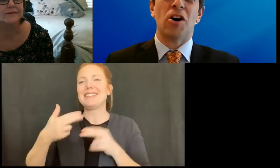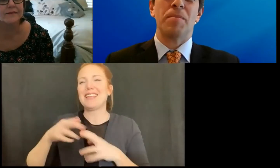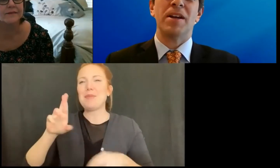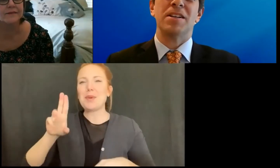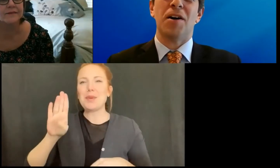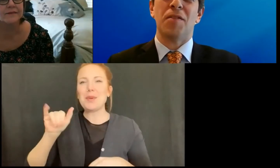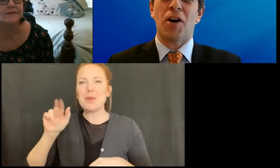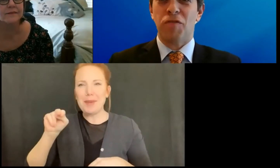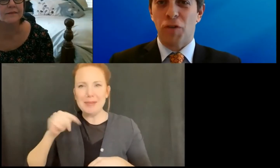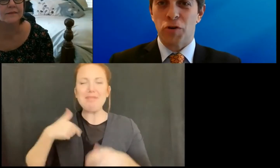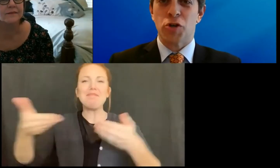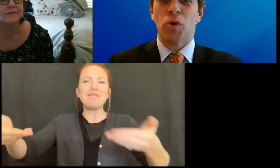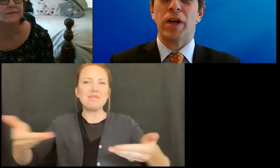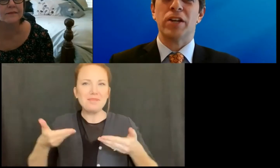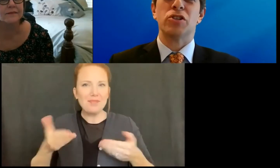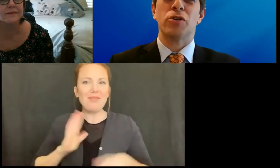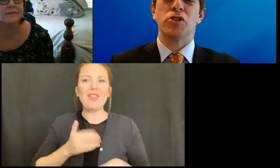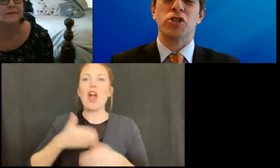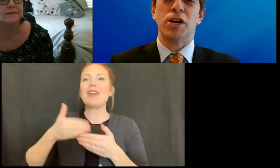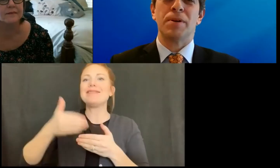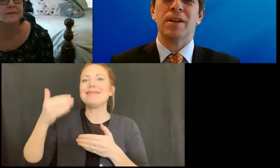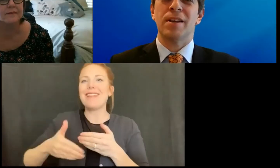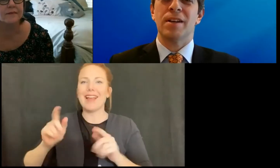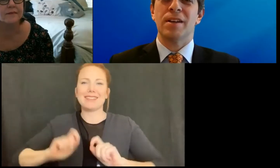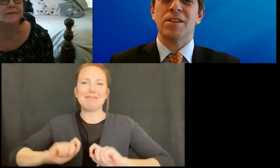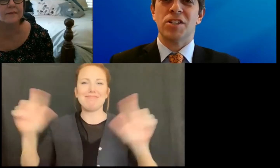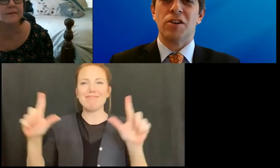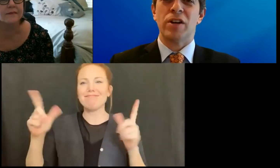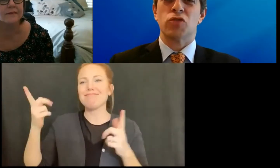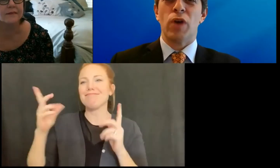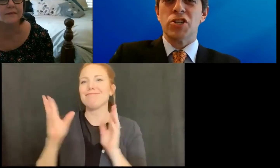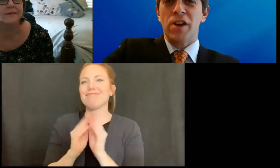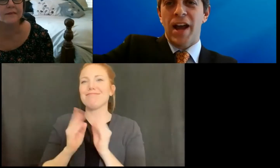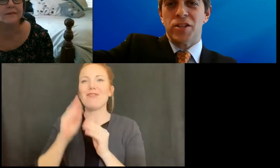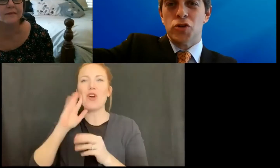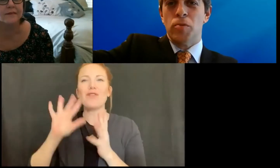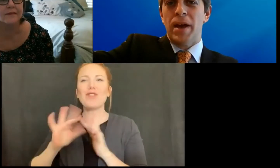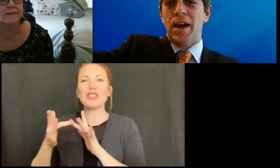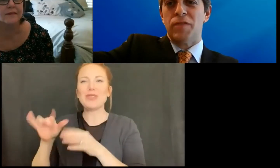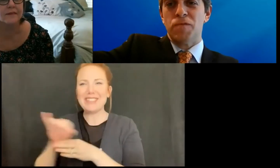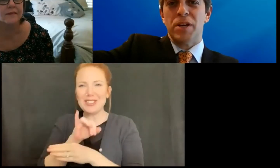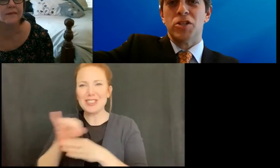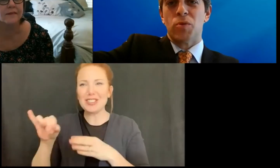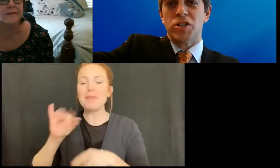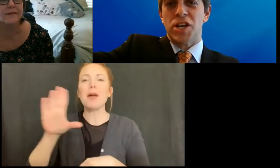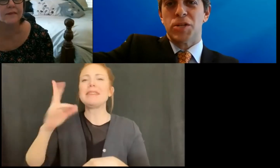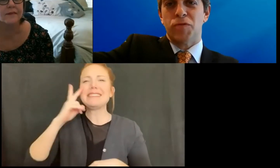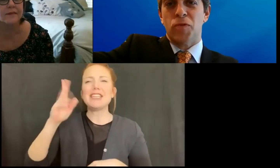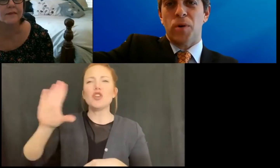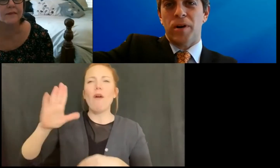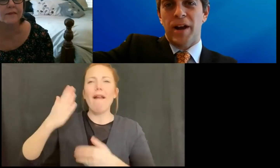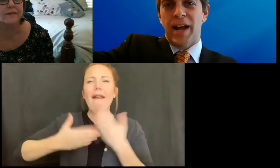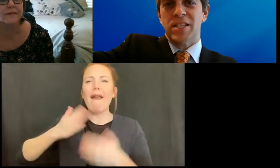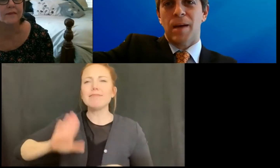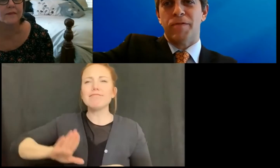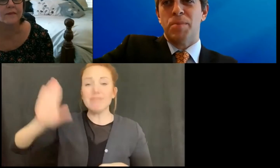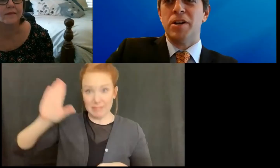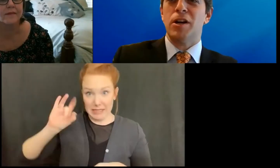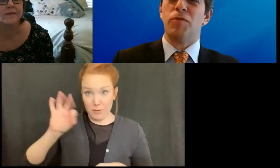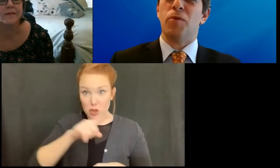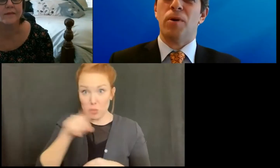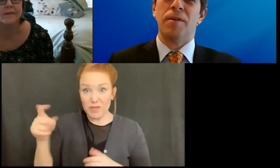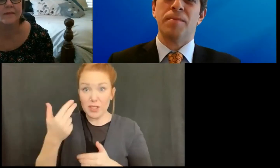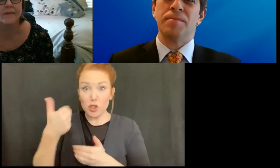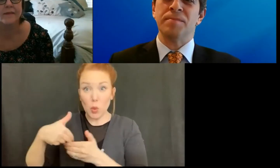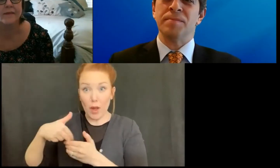next installment of our virtual internship series. Raise your hand, Zoom hand, if you've been to our session before. Hands up if you've